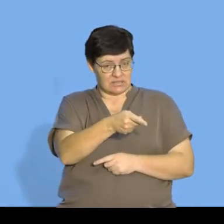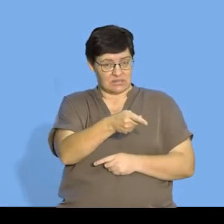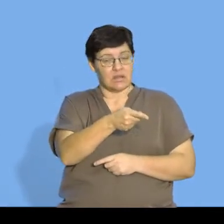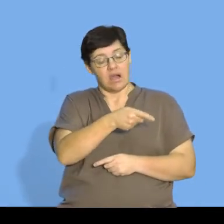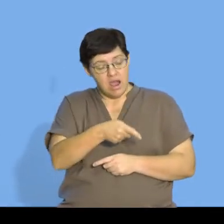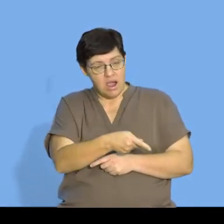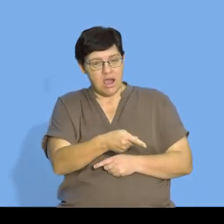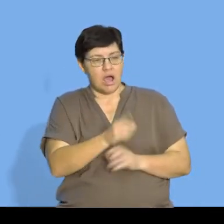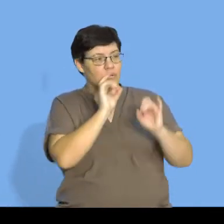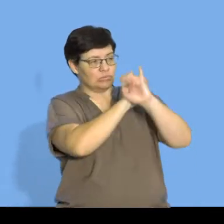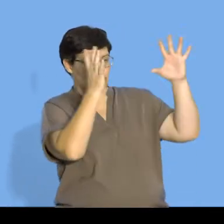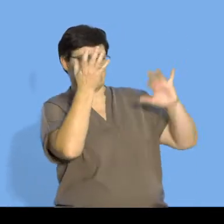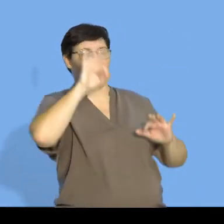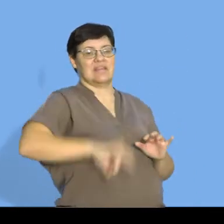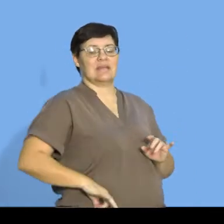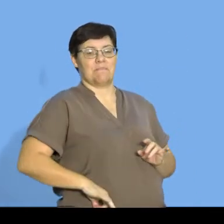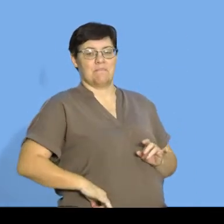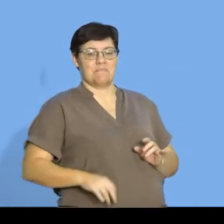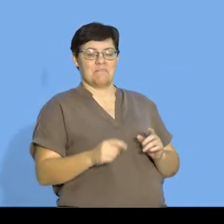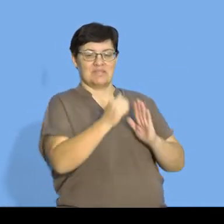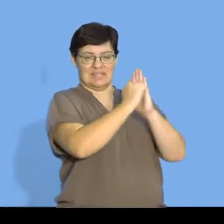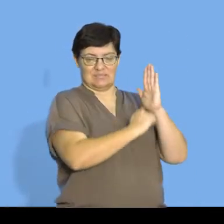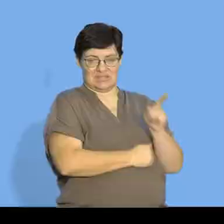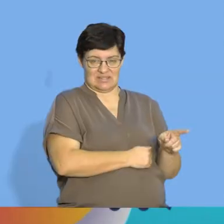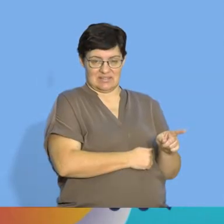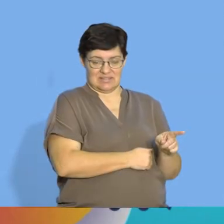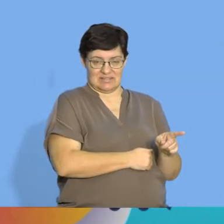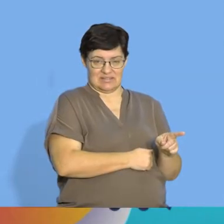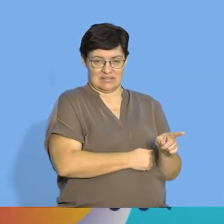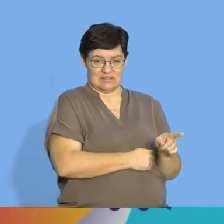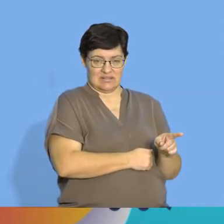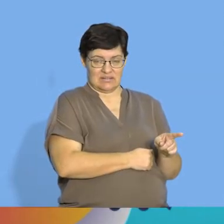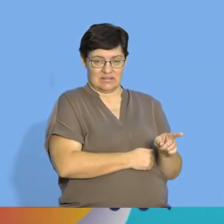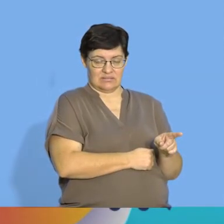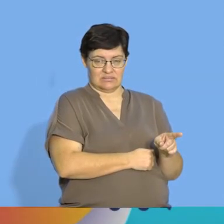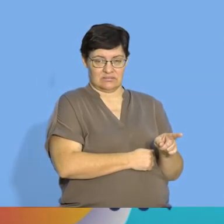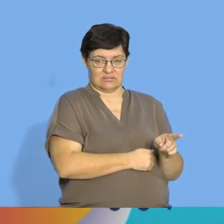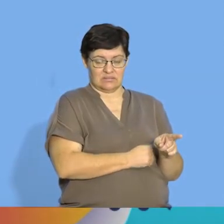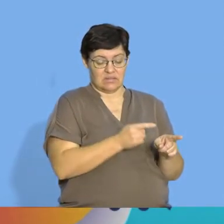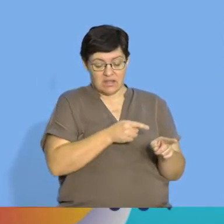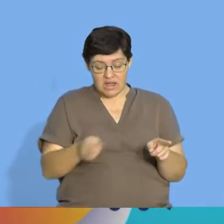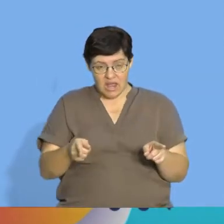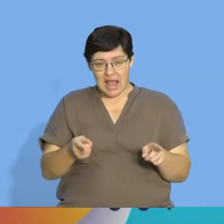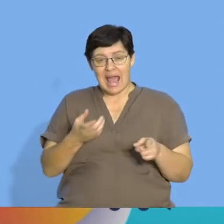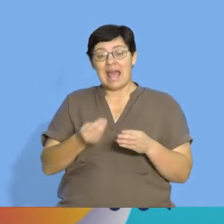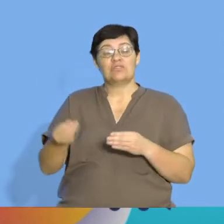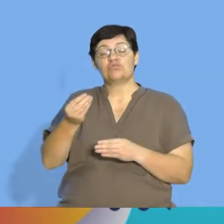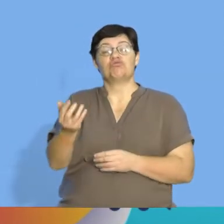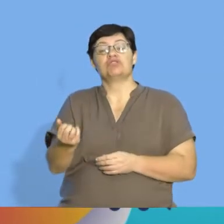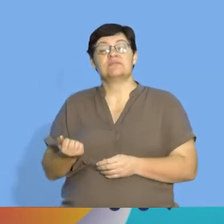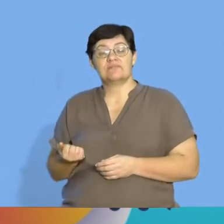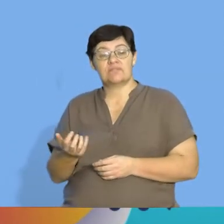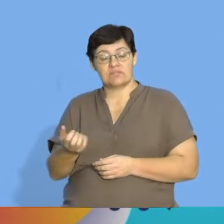Rand will go into my projected income statement. And if we're looking at the interest that